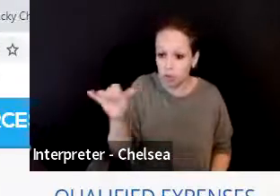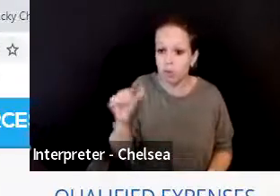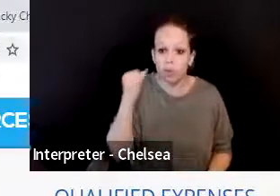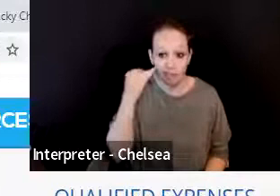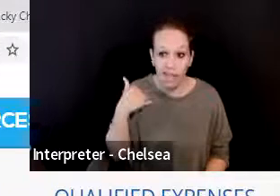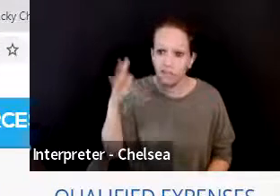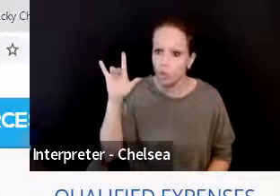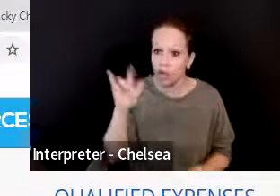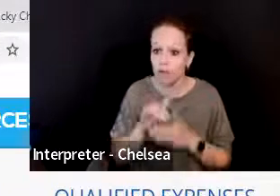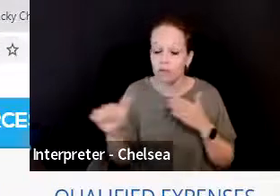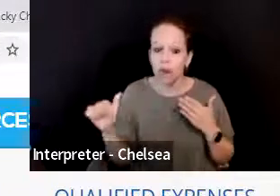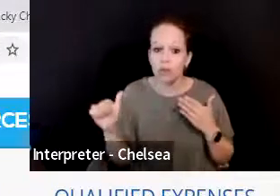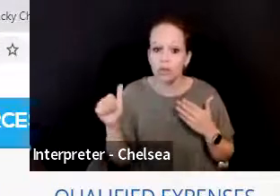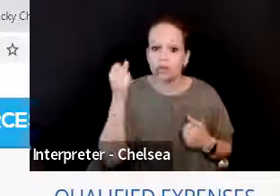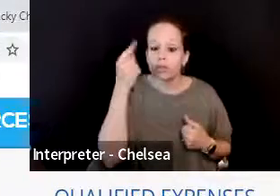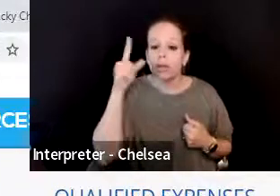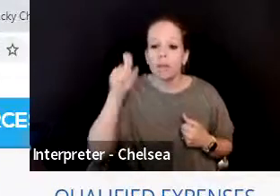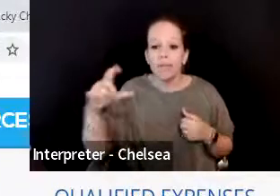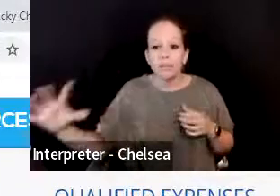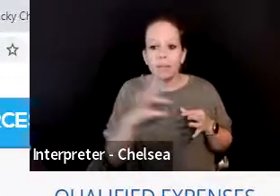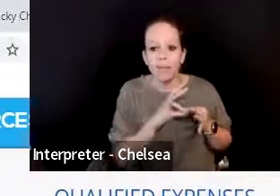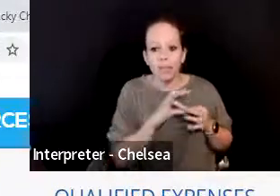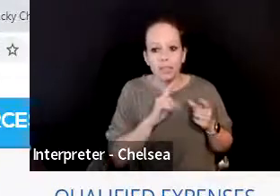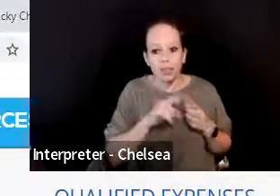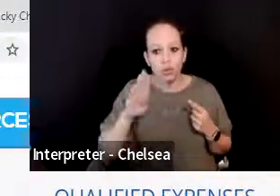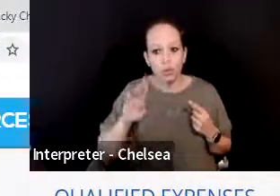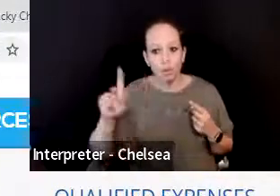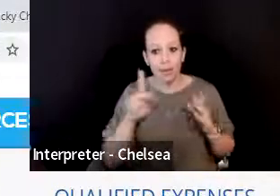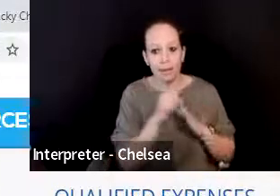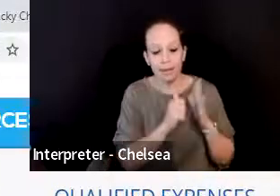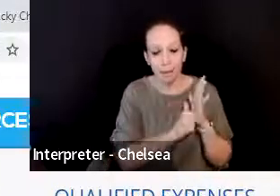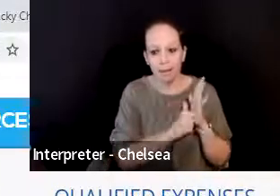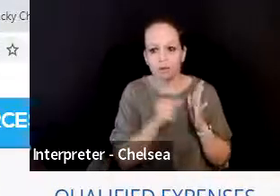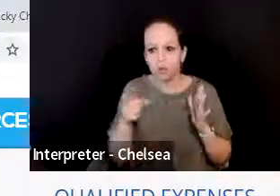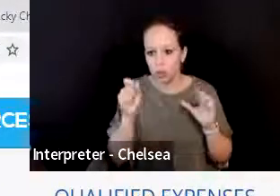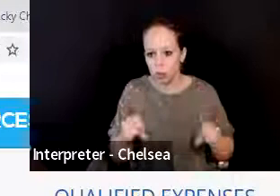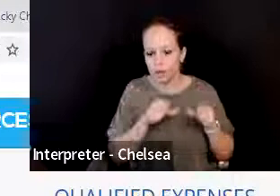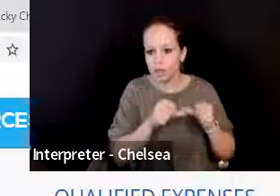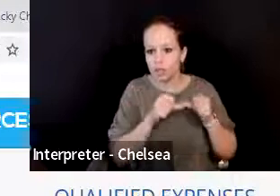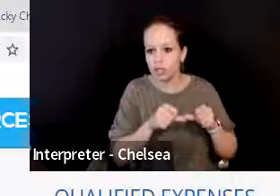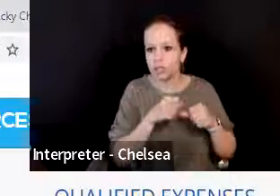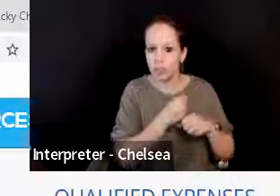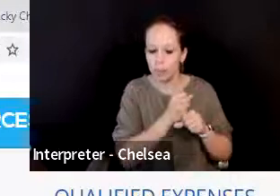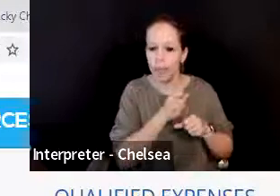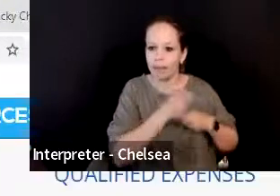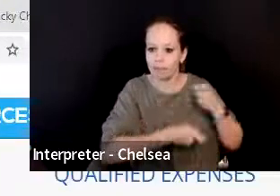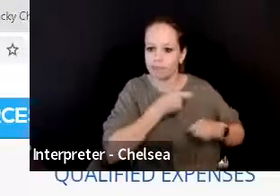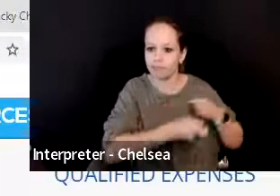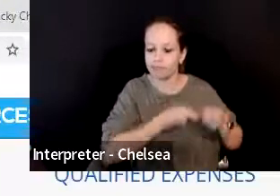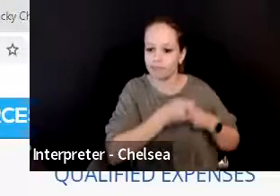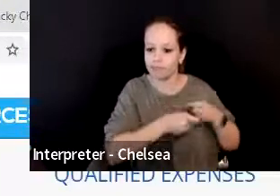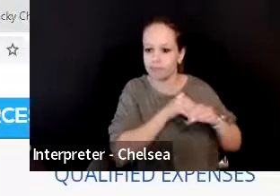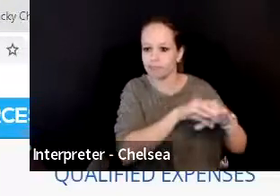$25. And it needs to be linked though to a bank account so that you could continue to make ongoing contributions